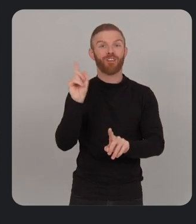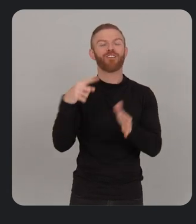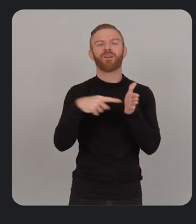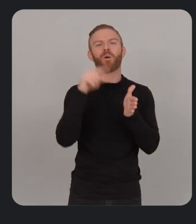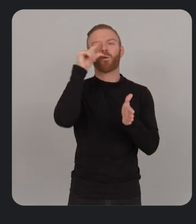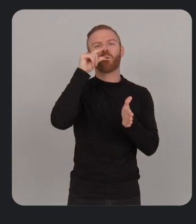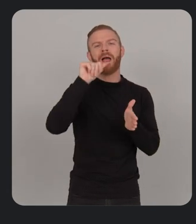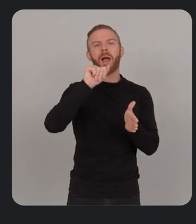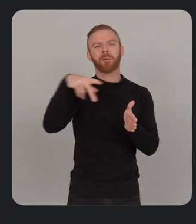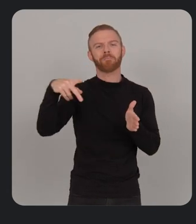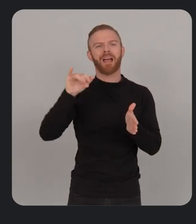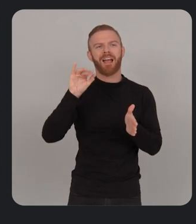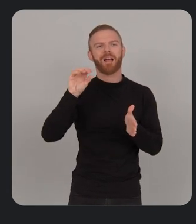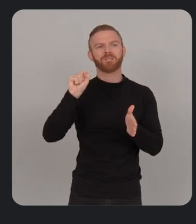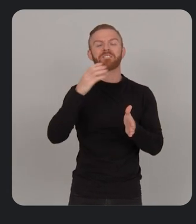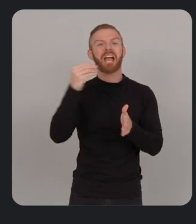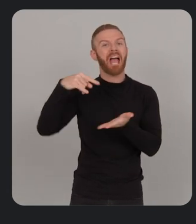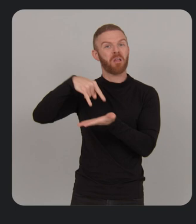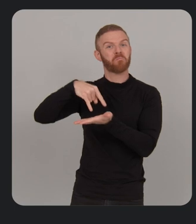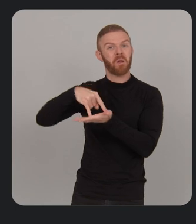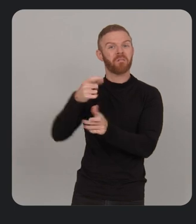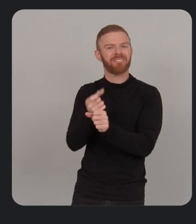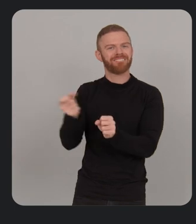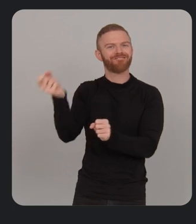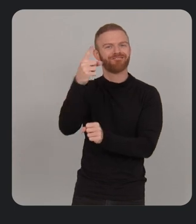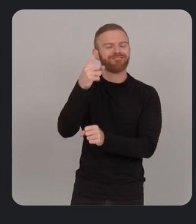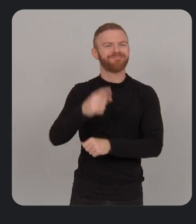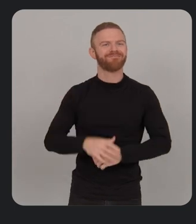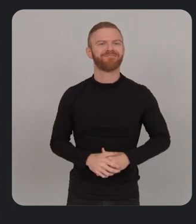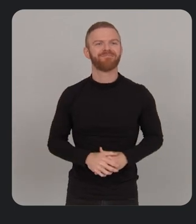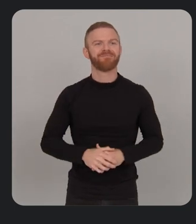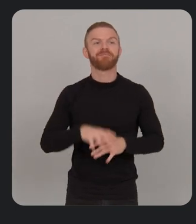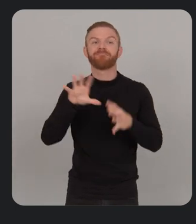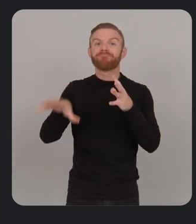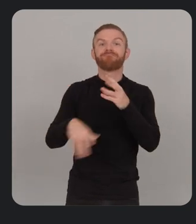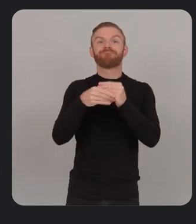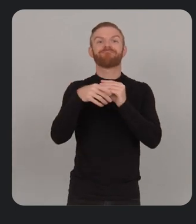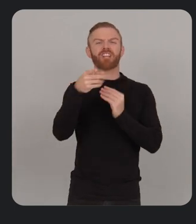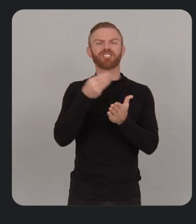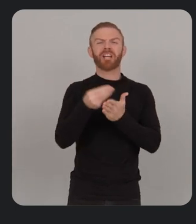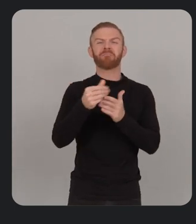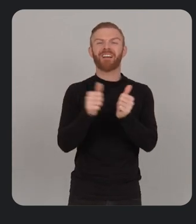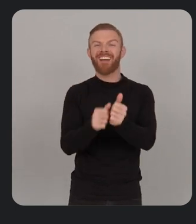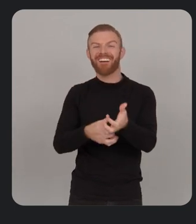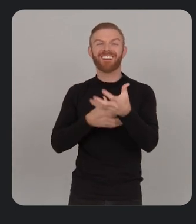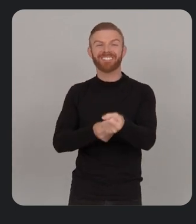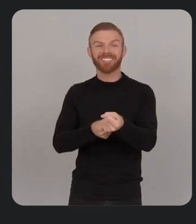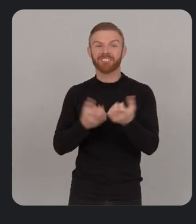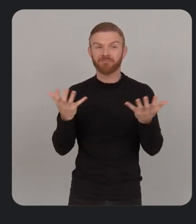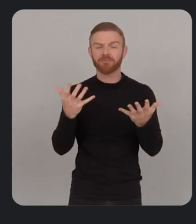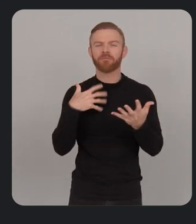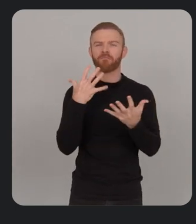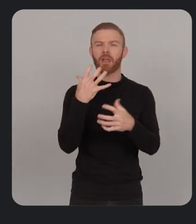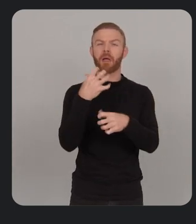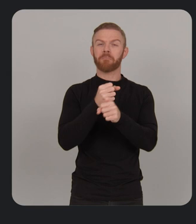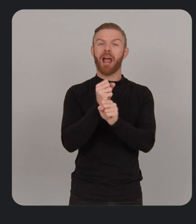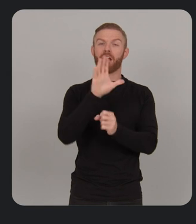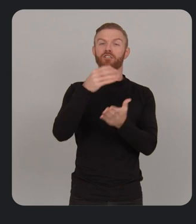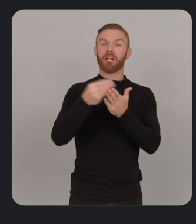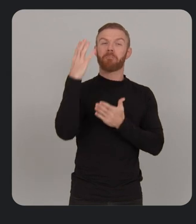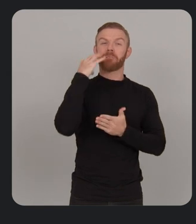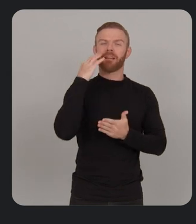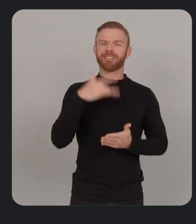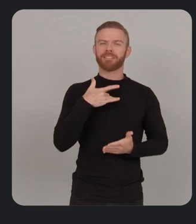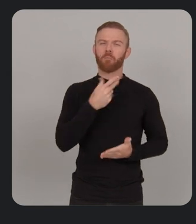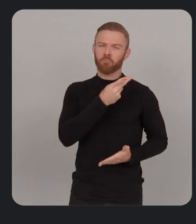and will come to android next year in addition to helping you shop with confidence we also want your shopping experience